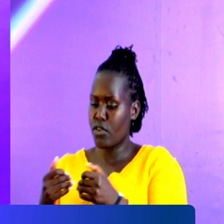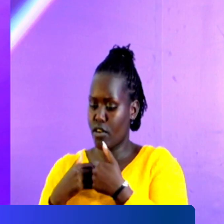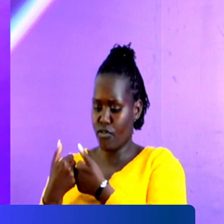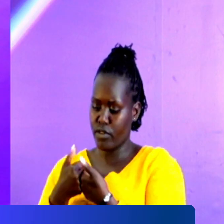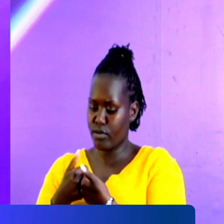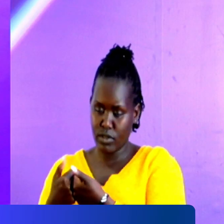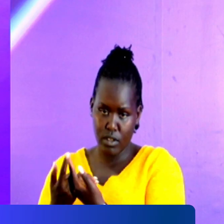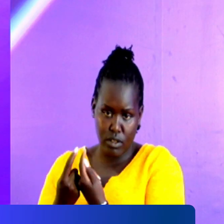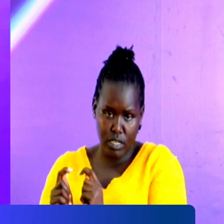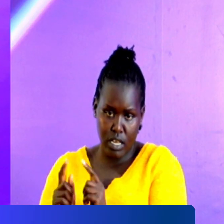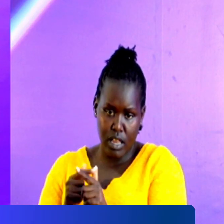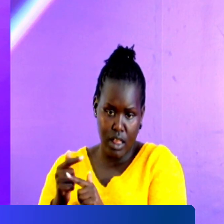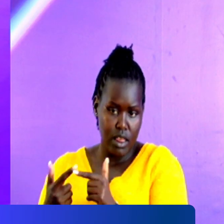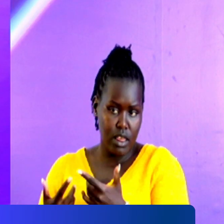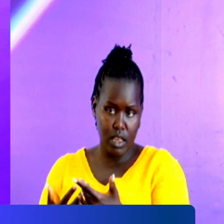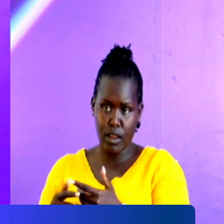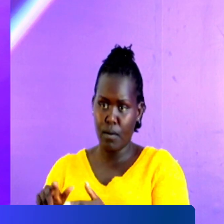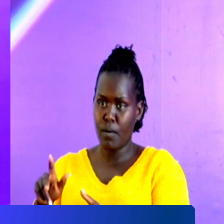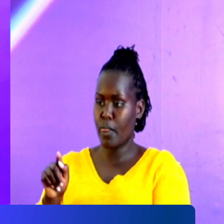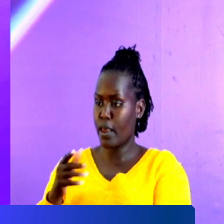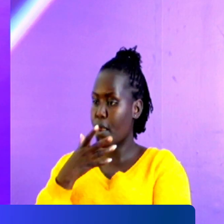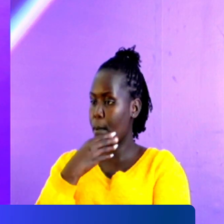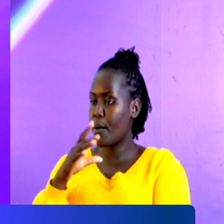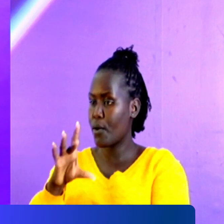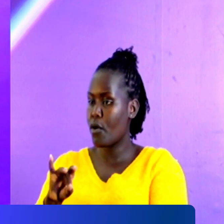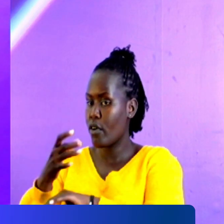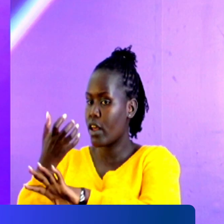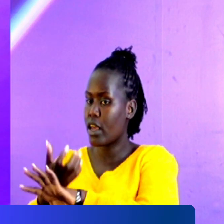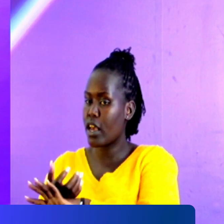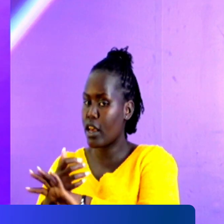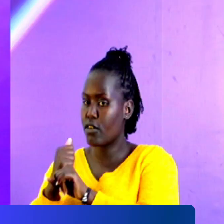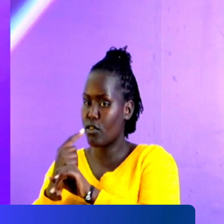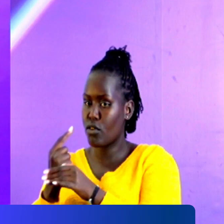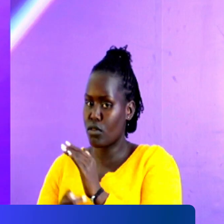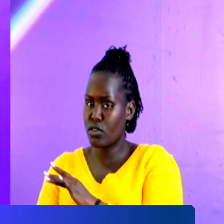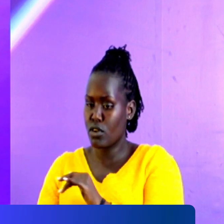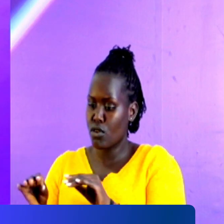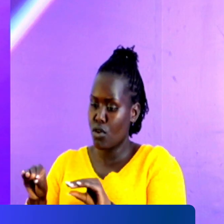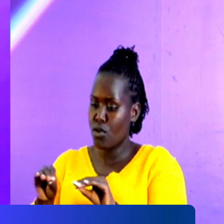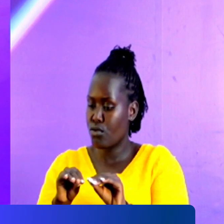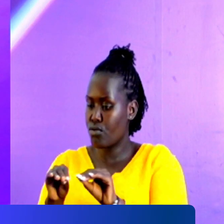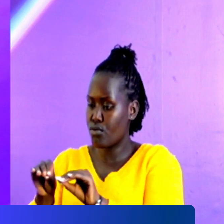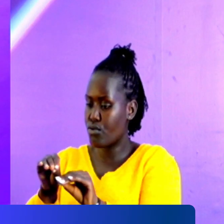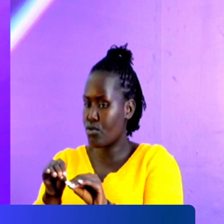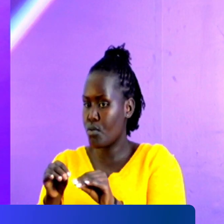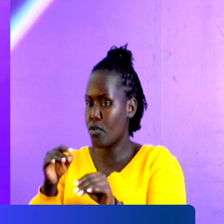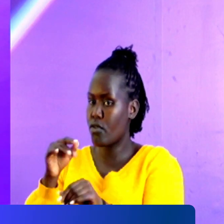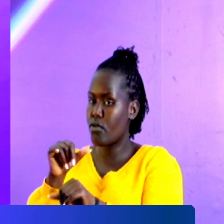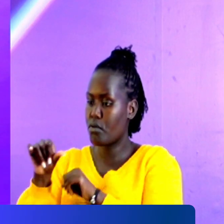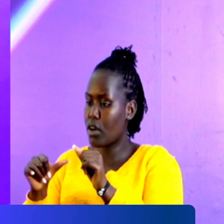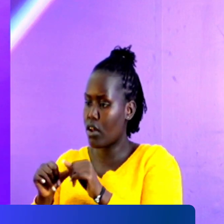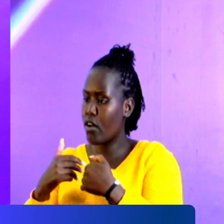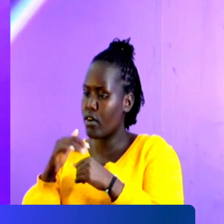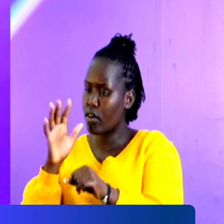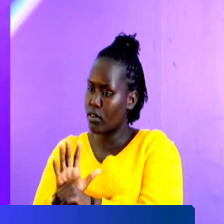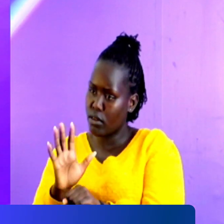trying to. At some point, Casmuel was even finding it hard to just move around because he was going to so many interviews, meetings